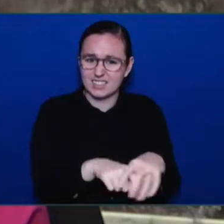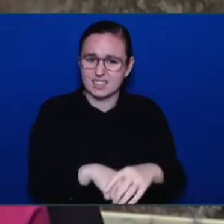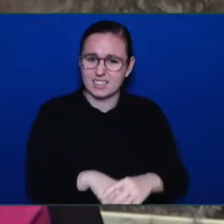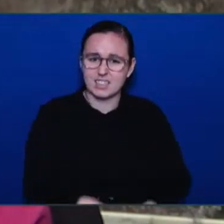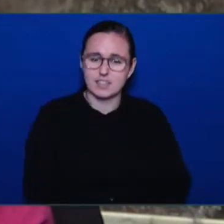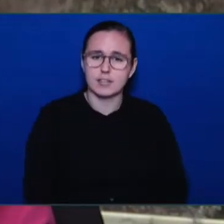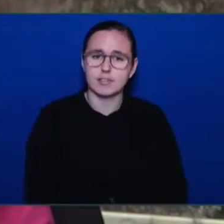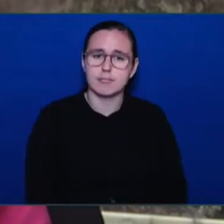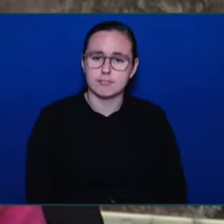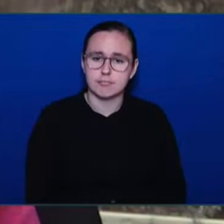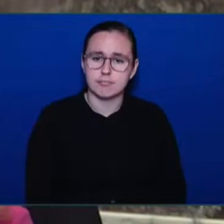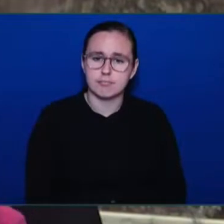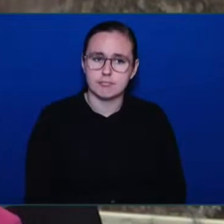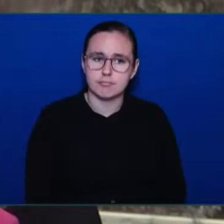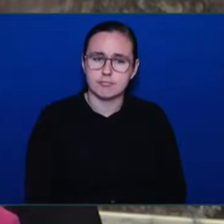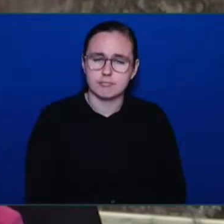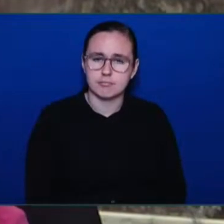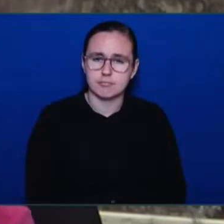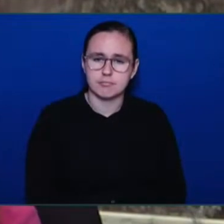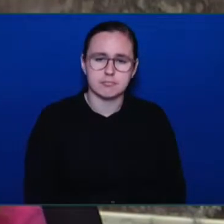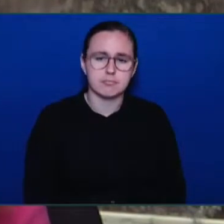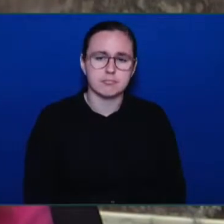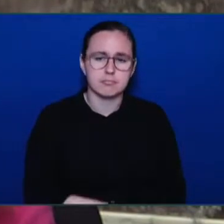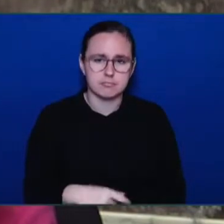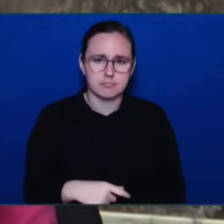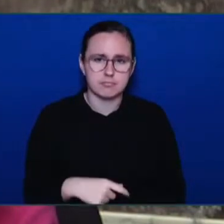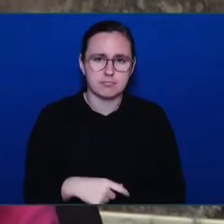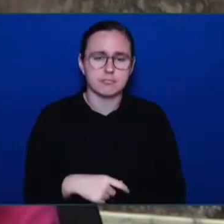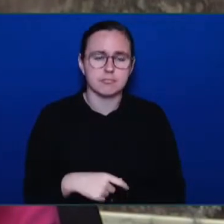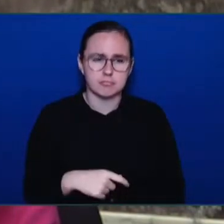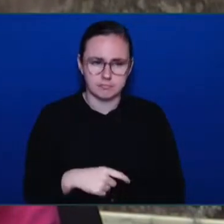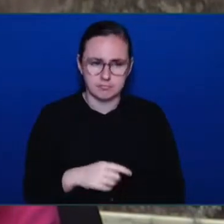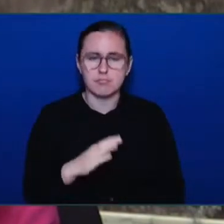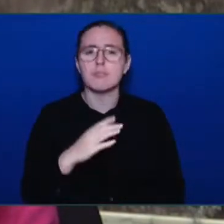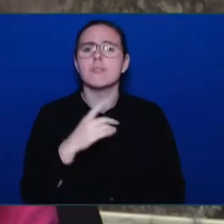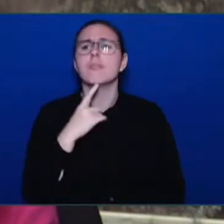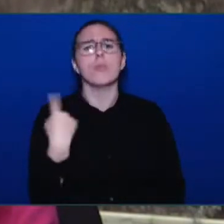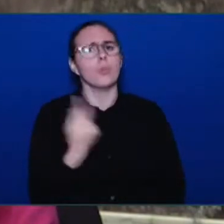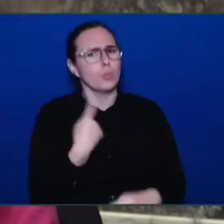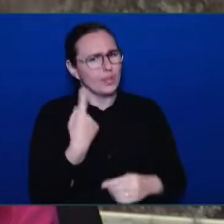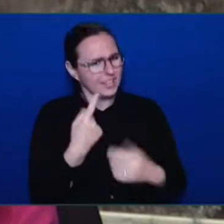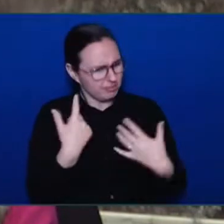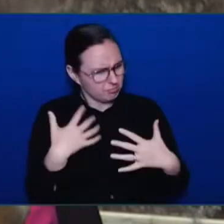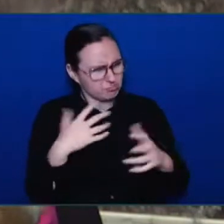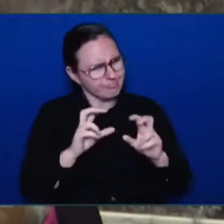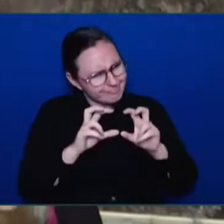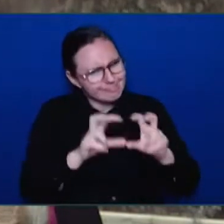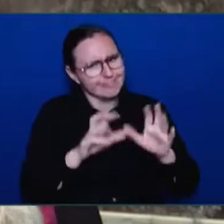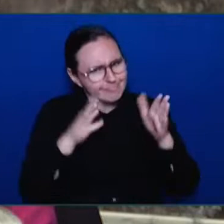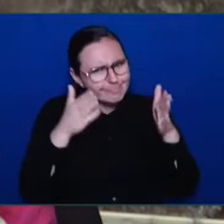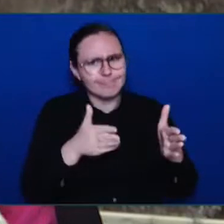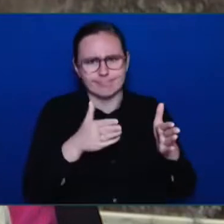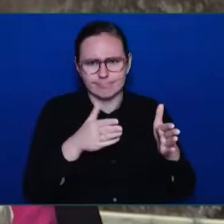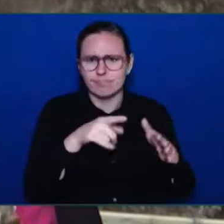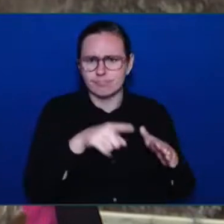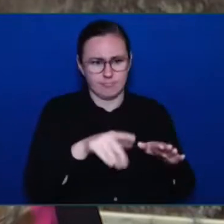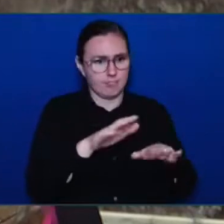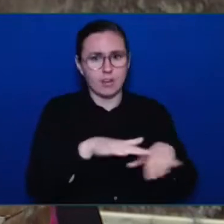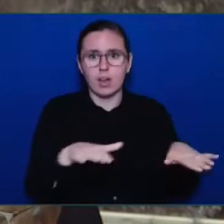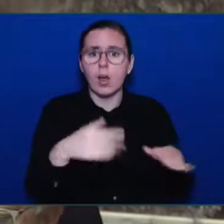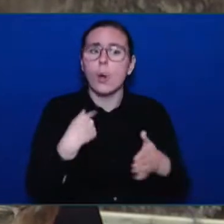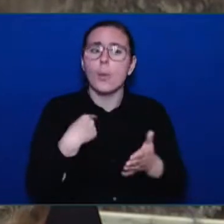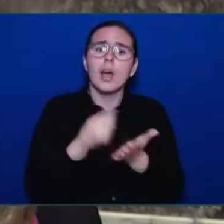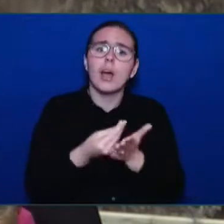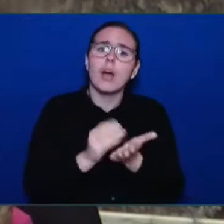a shared recovery mandate, Mr. Speaker. It's also why we have been funding playgrounds, because we recognize how important they are to the education